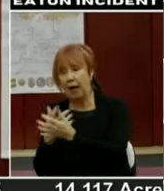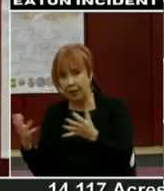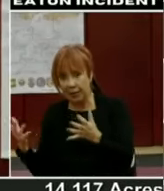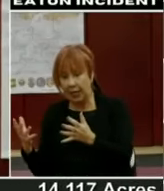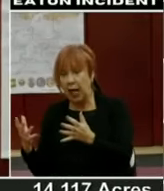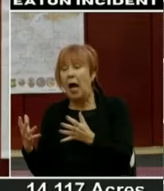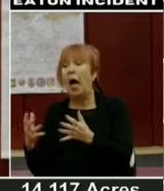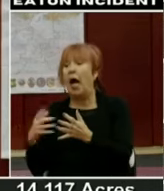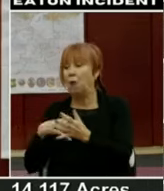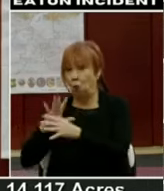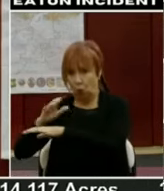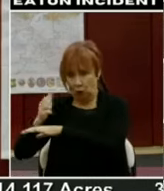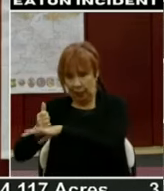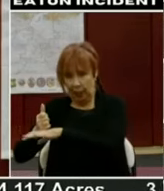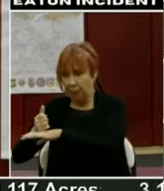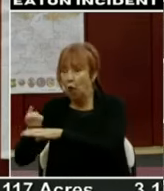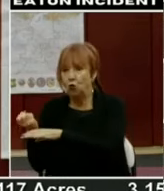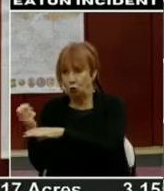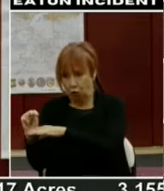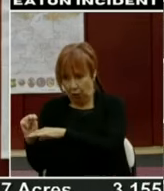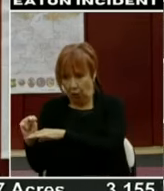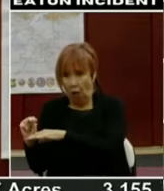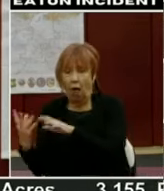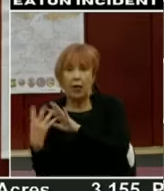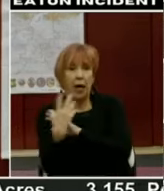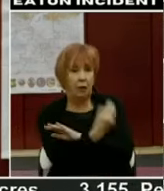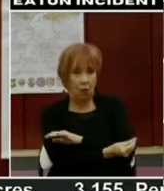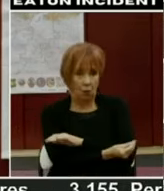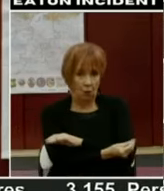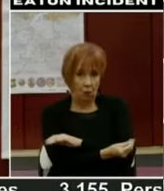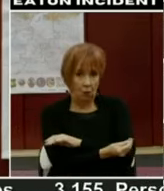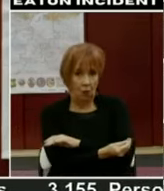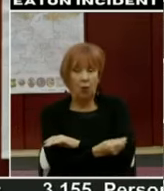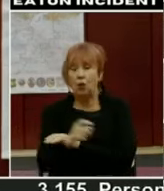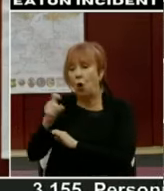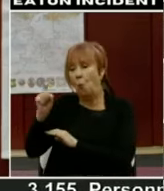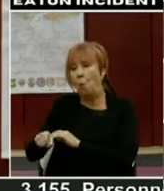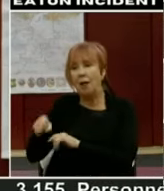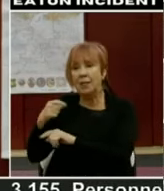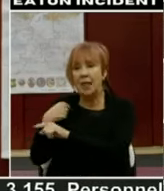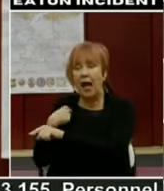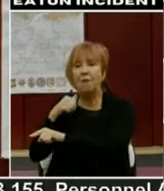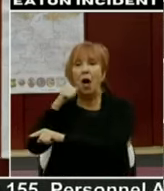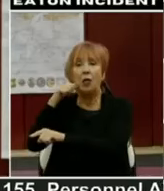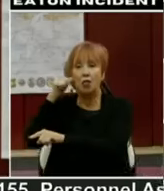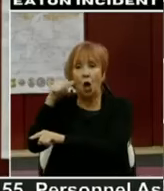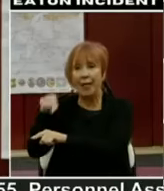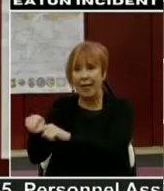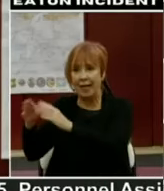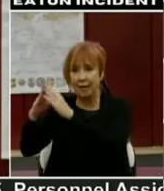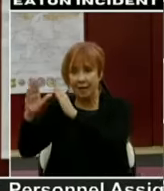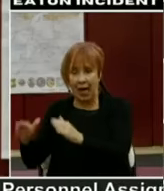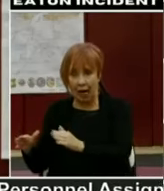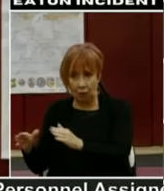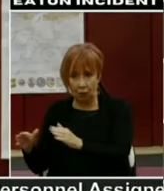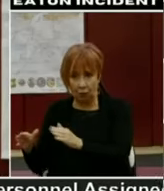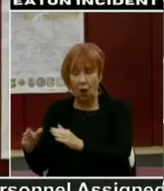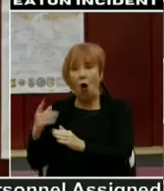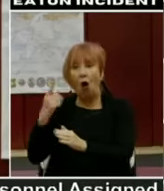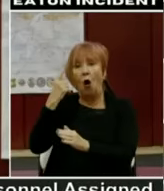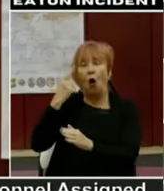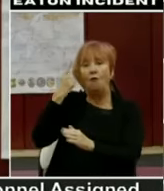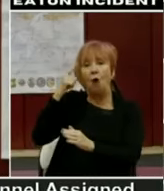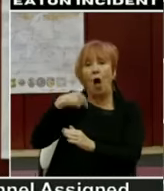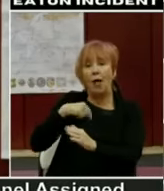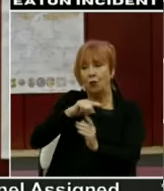on. So we'll have to have an adult present for us to go into the home. So what that means is, not only